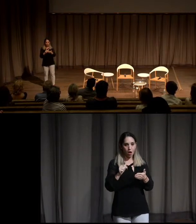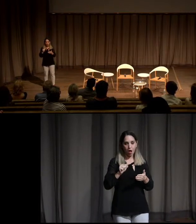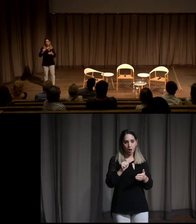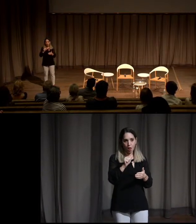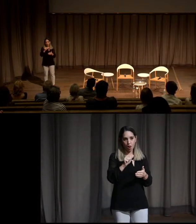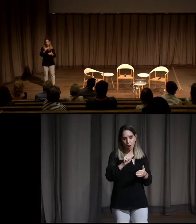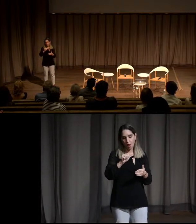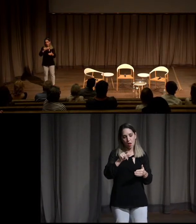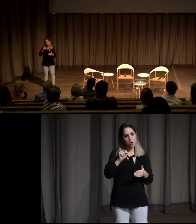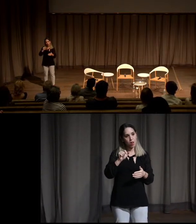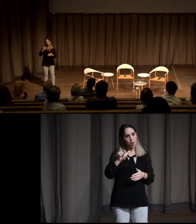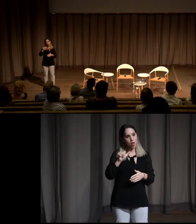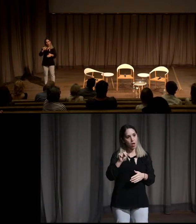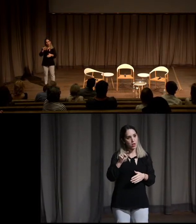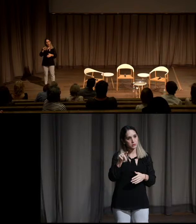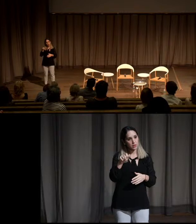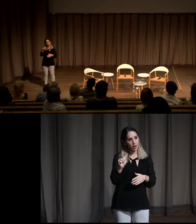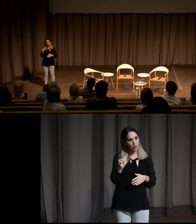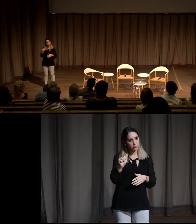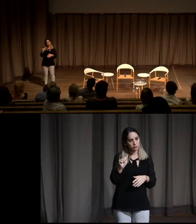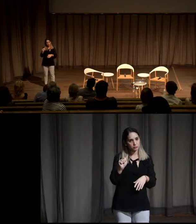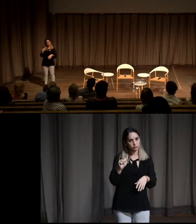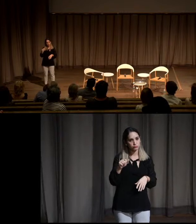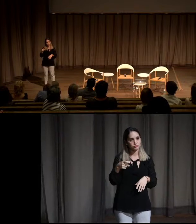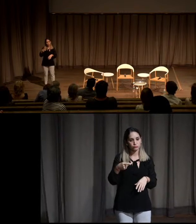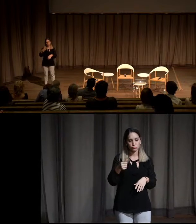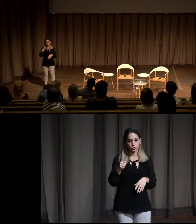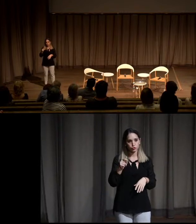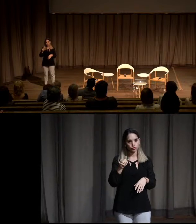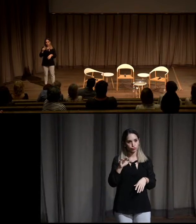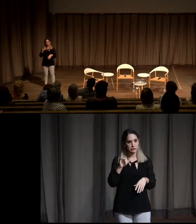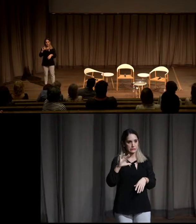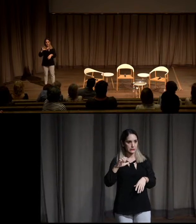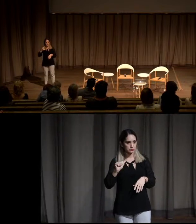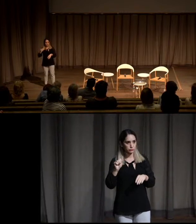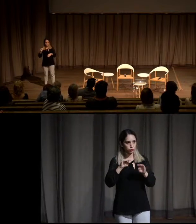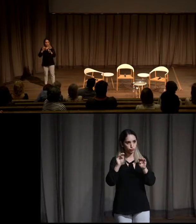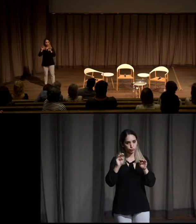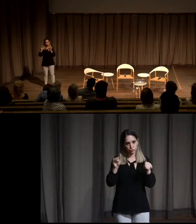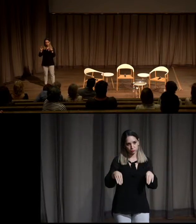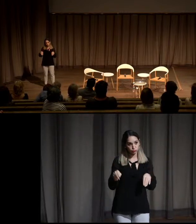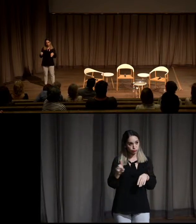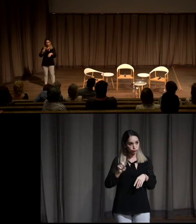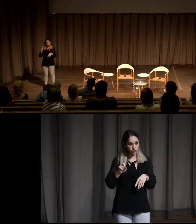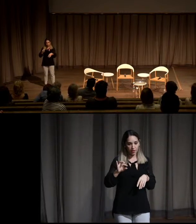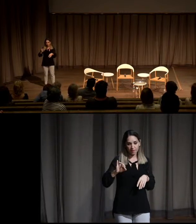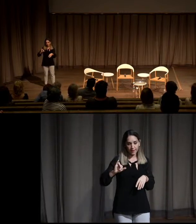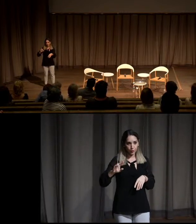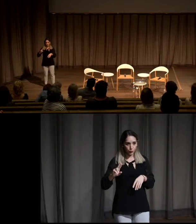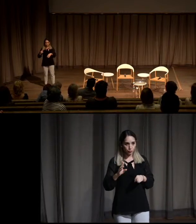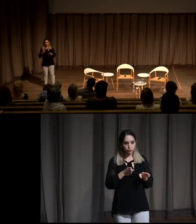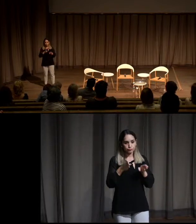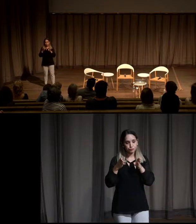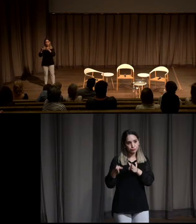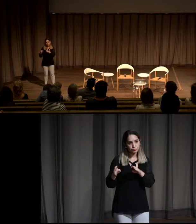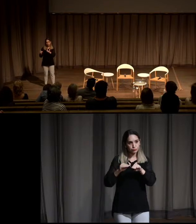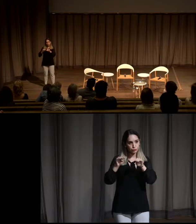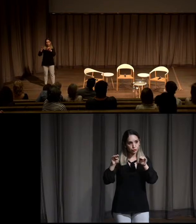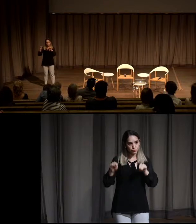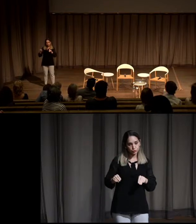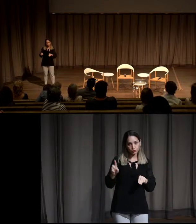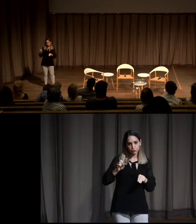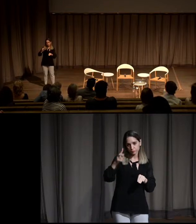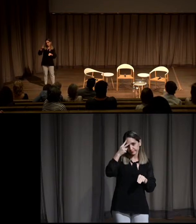the Patricia and Philip Frost Museum at Florida International University, and the Museo de Filatelia in Oaxaca,